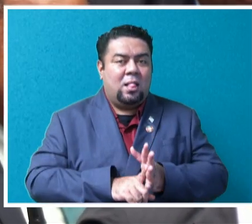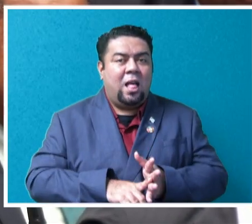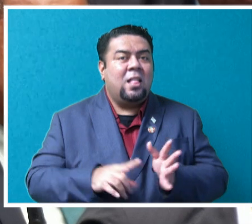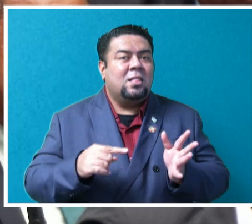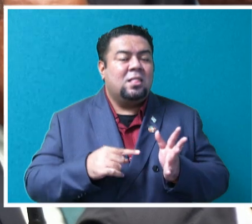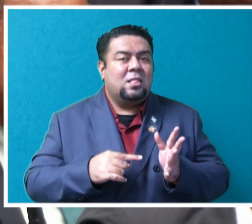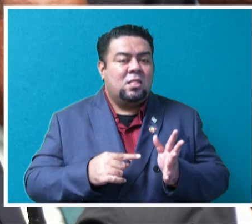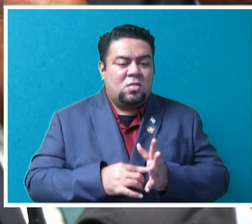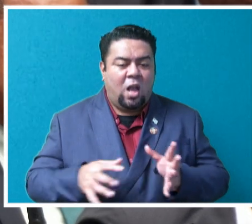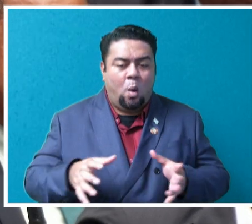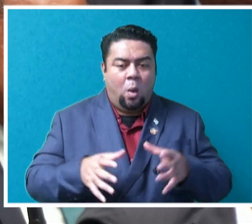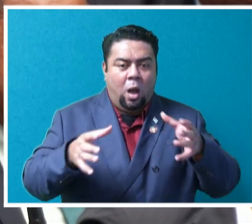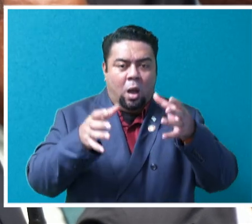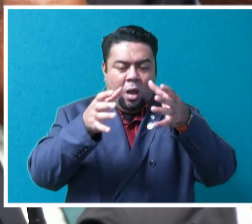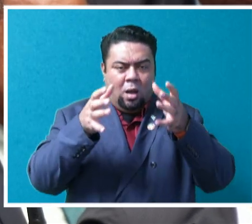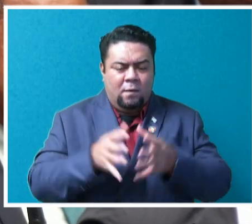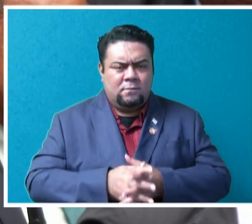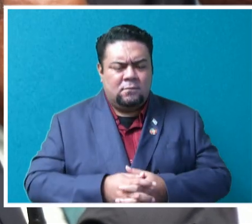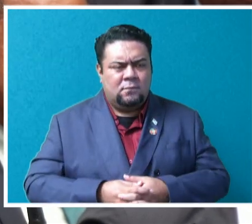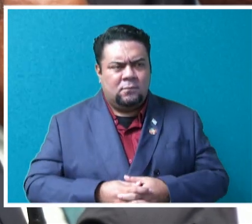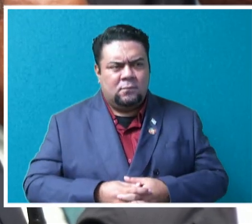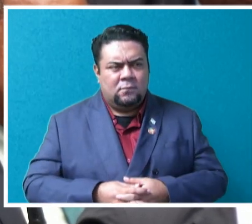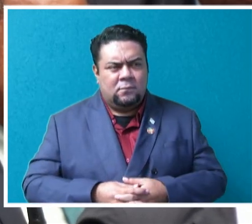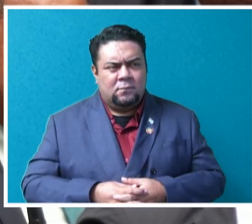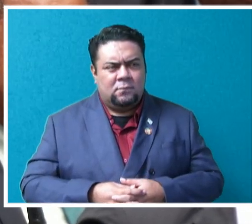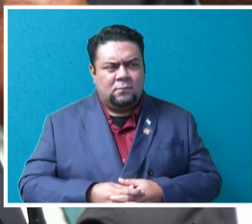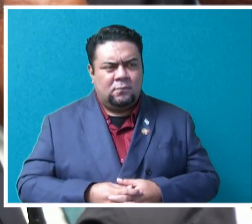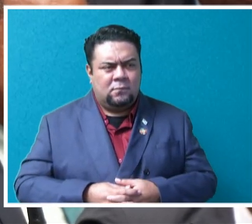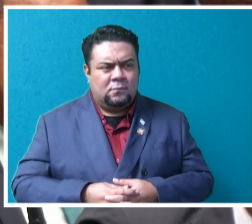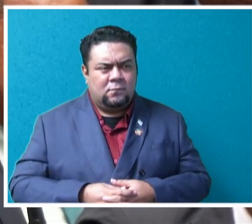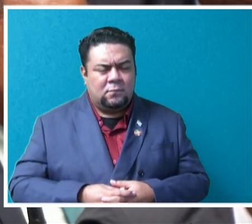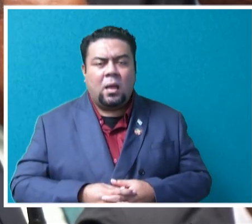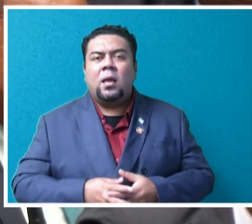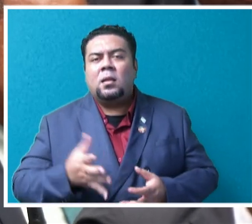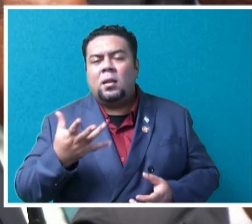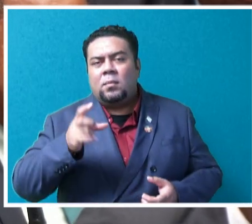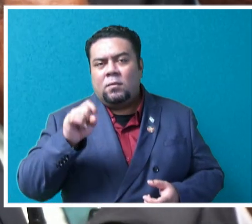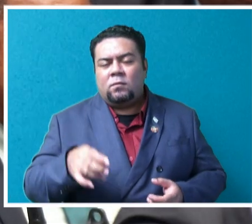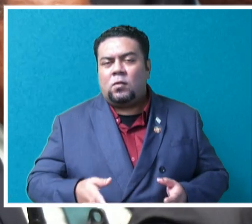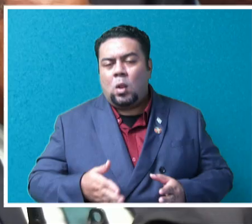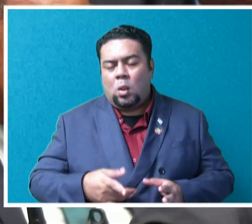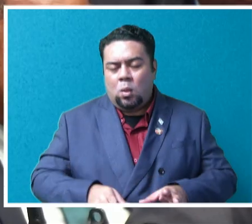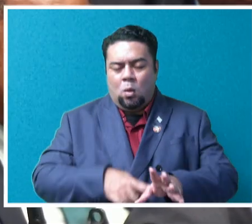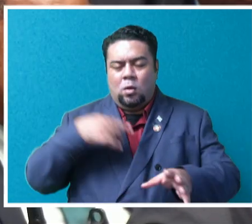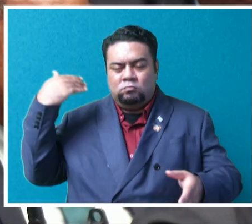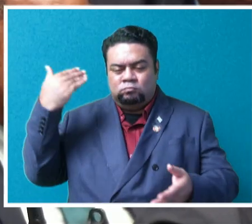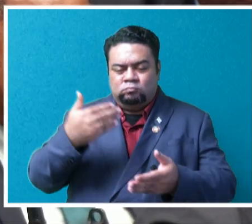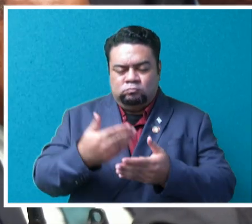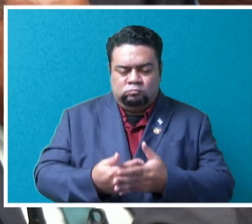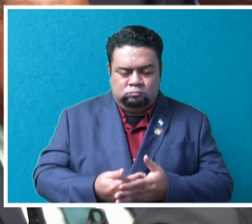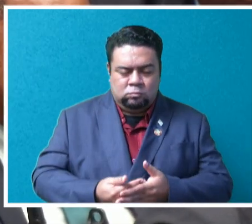Suva commercial landscape and an emblem of long horizontal indigenous investment.